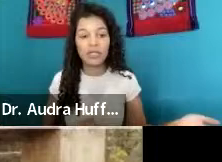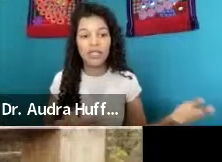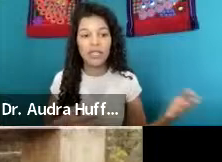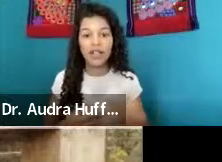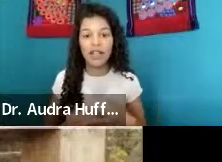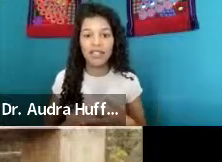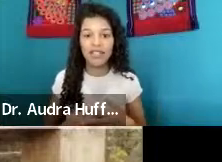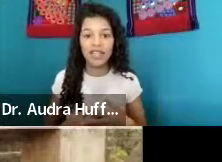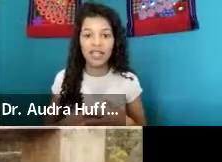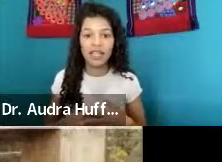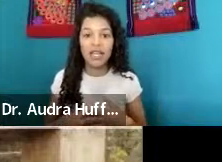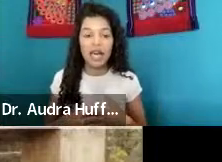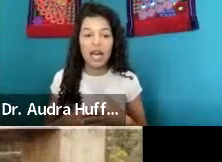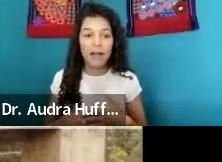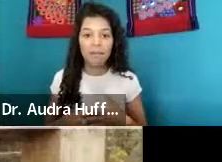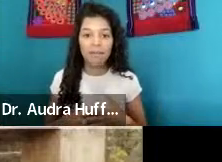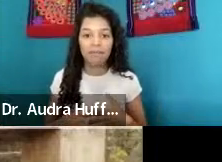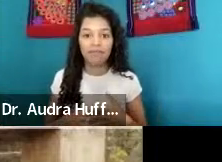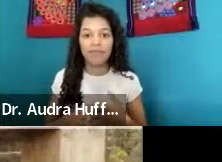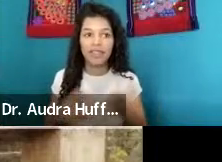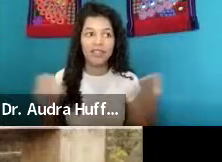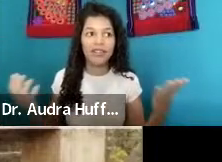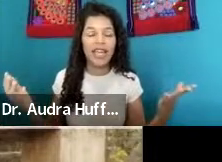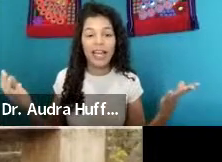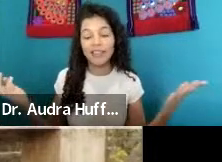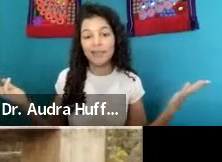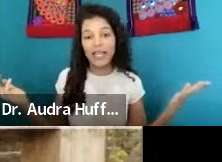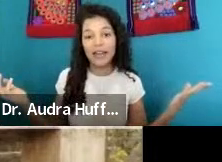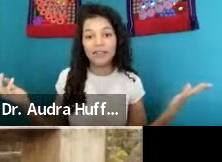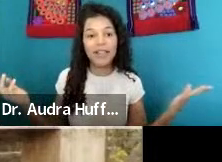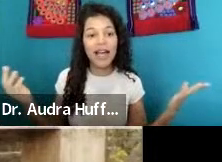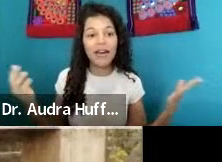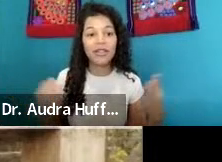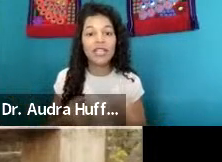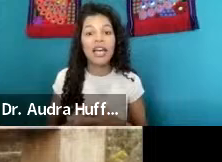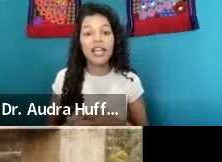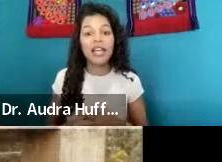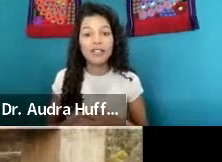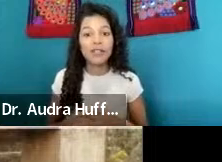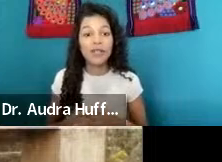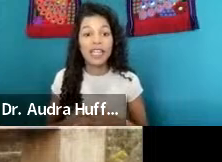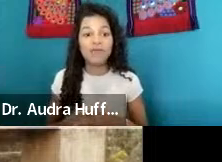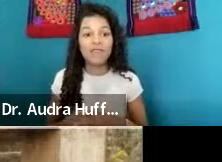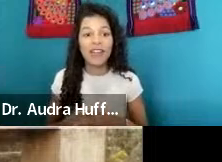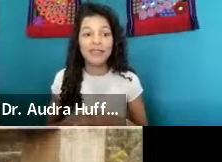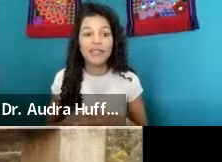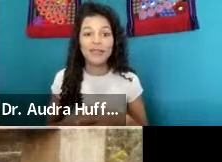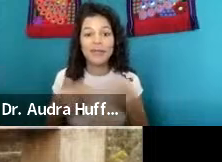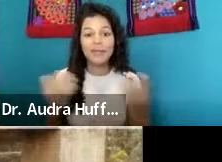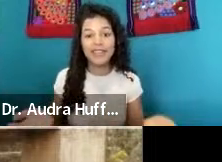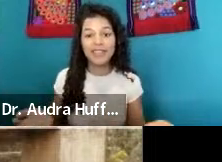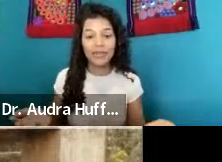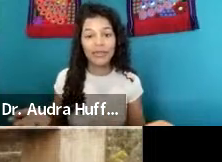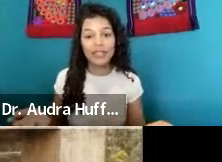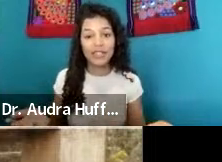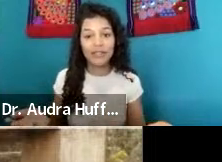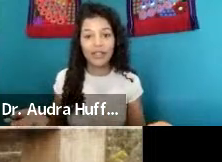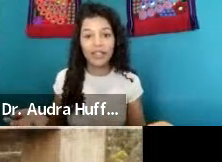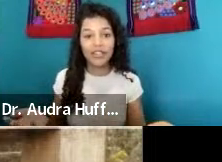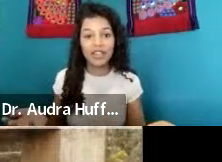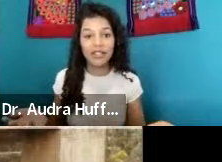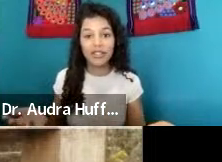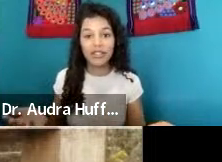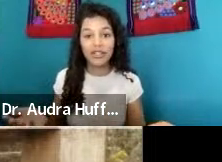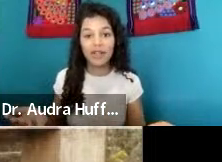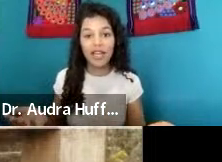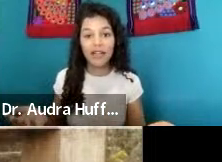differences. They realized I had some kind of clout. I also became friends with the women who lived in the